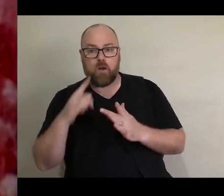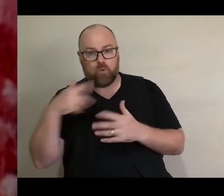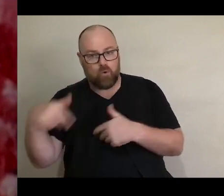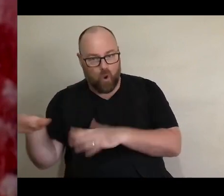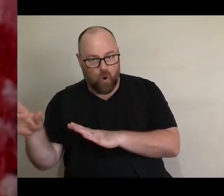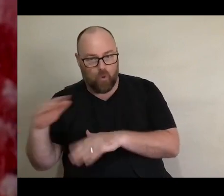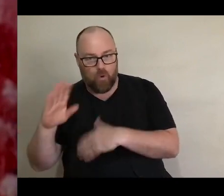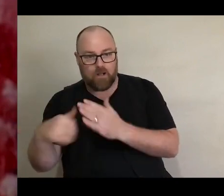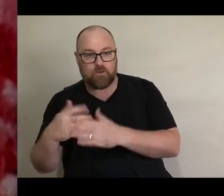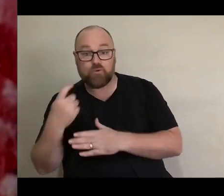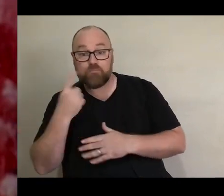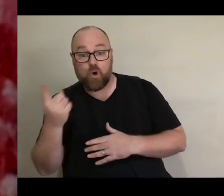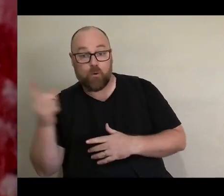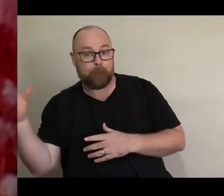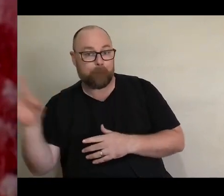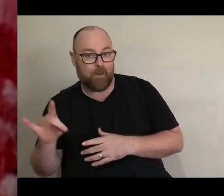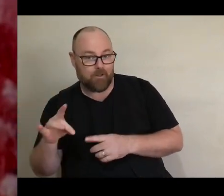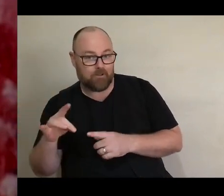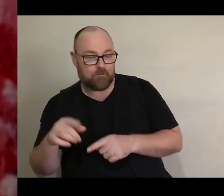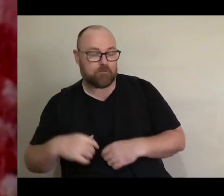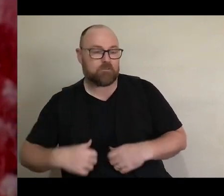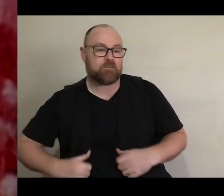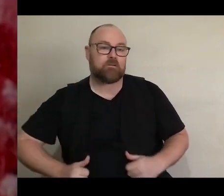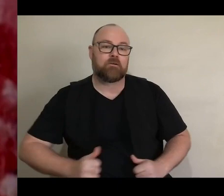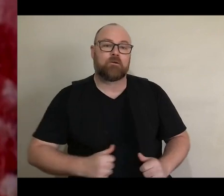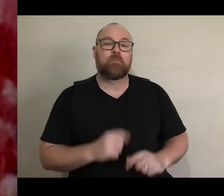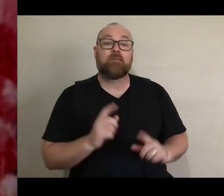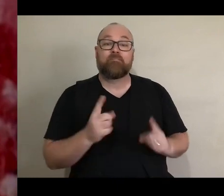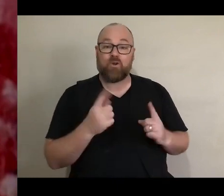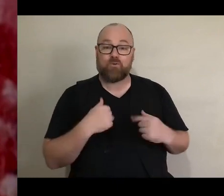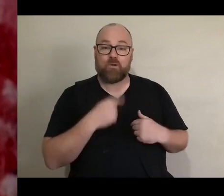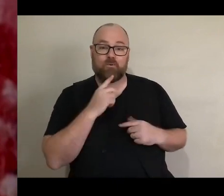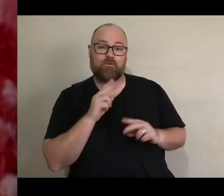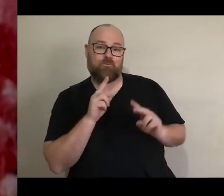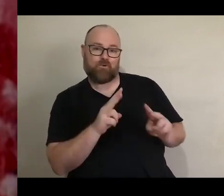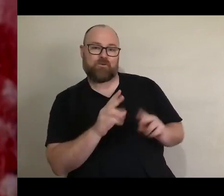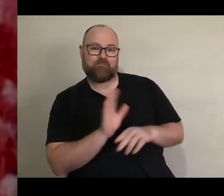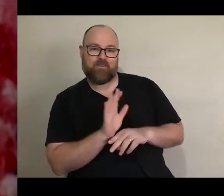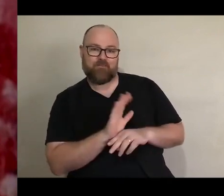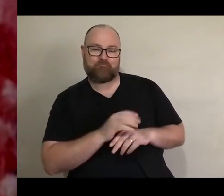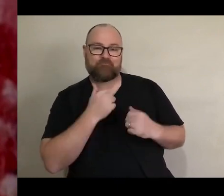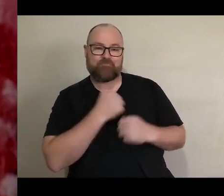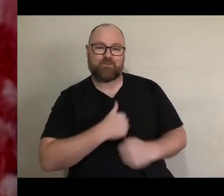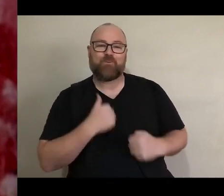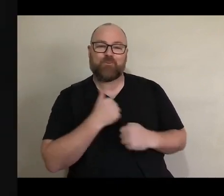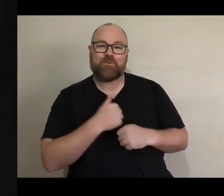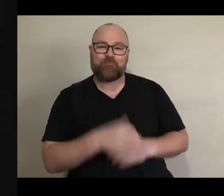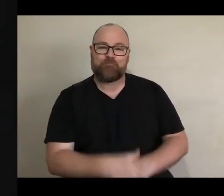it. But first, we're going to watch the film, so enjoy.